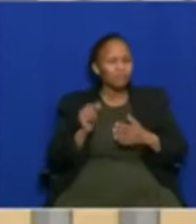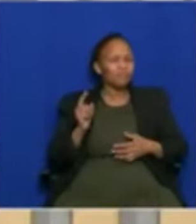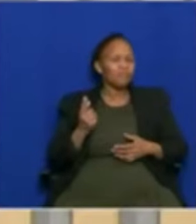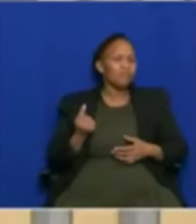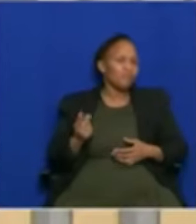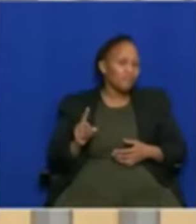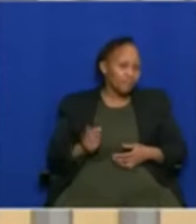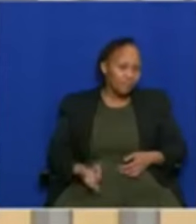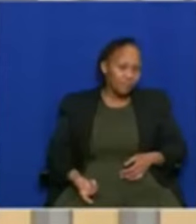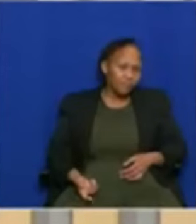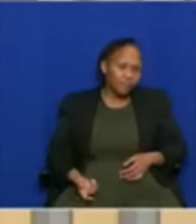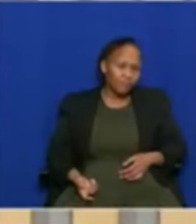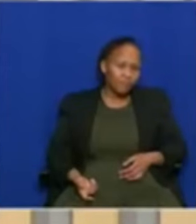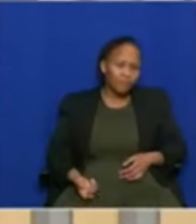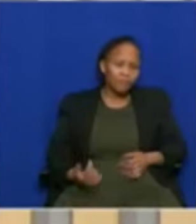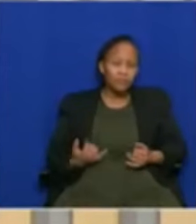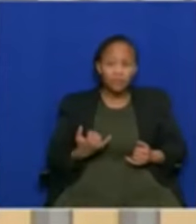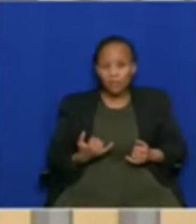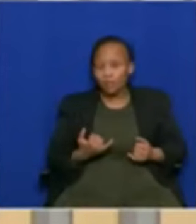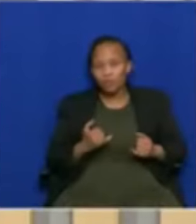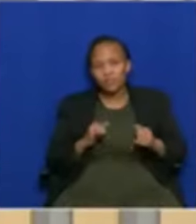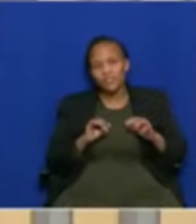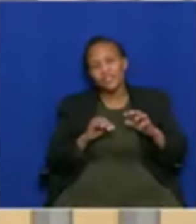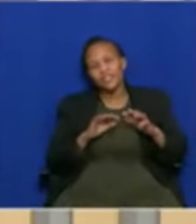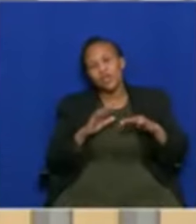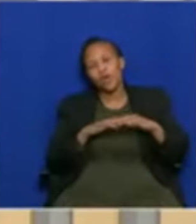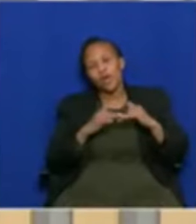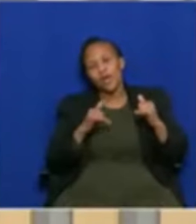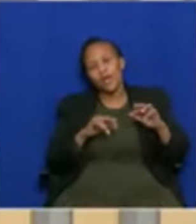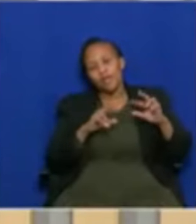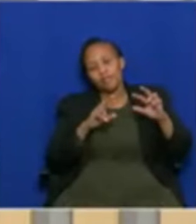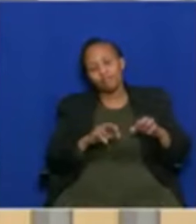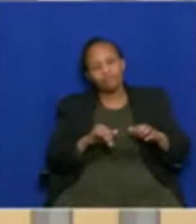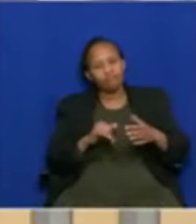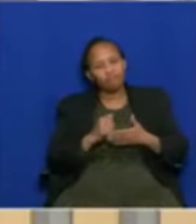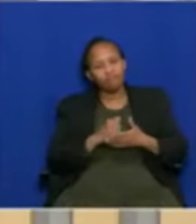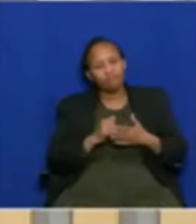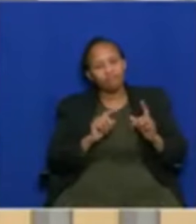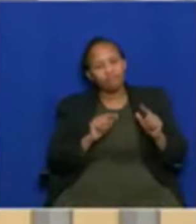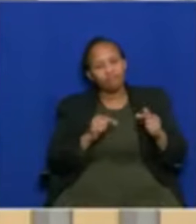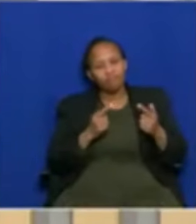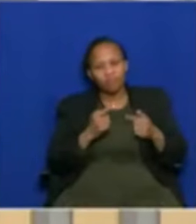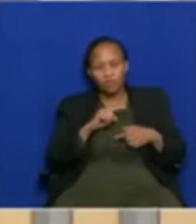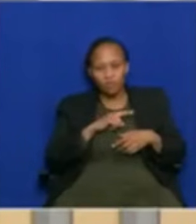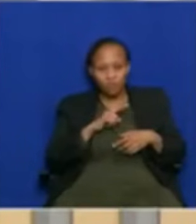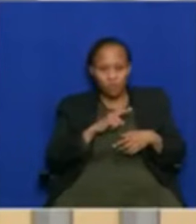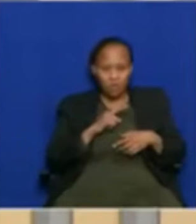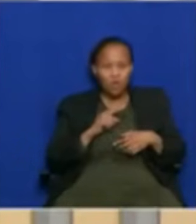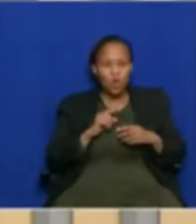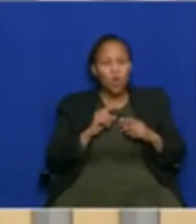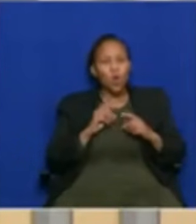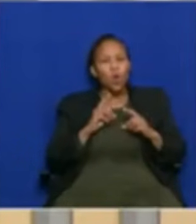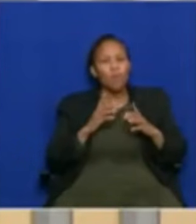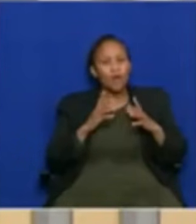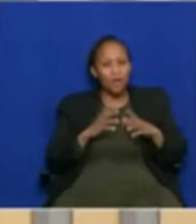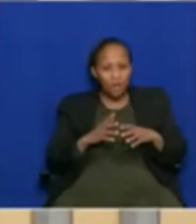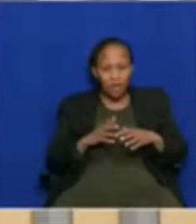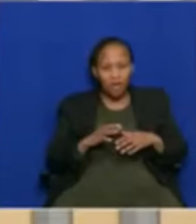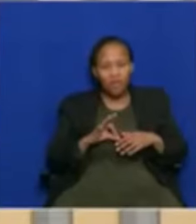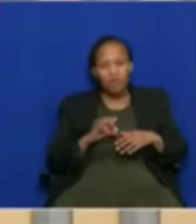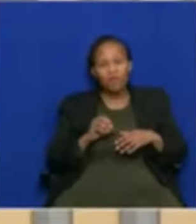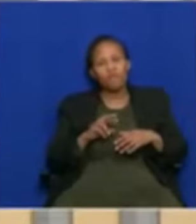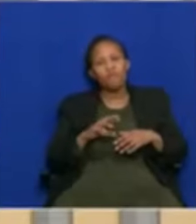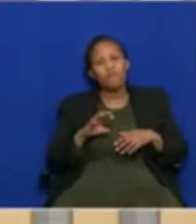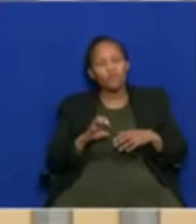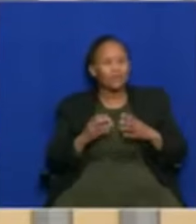the e-vetting system because she has no force number and no commander. Right? But then, Colonel, all that means